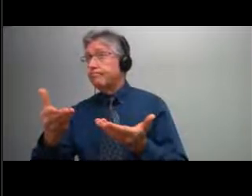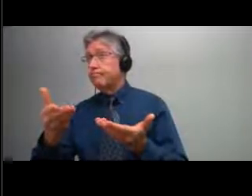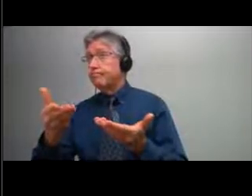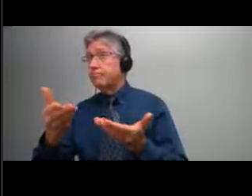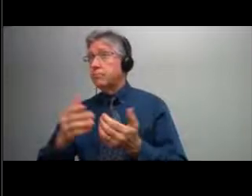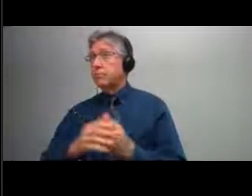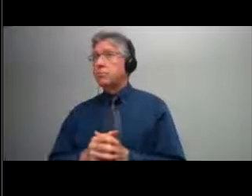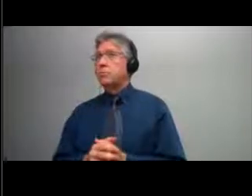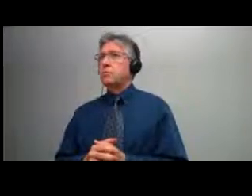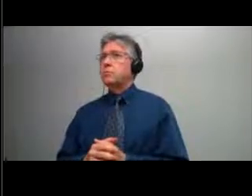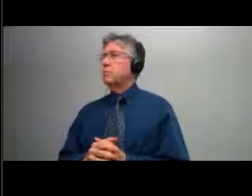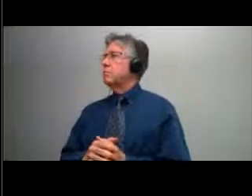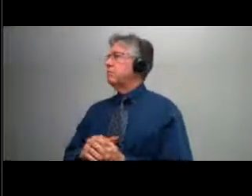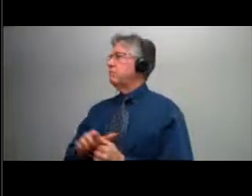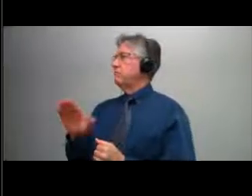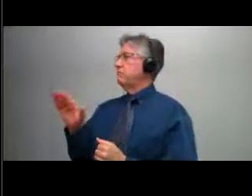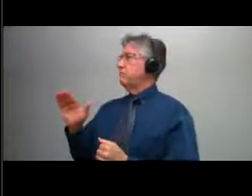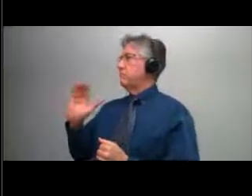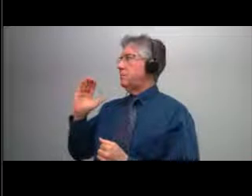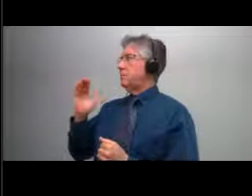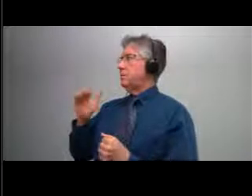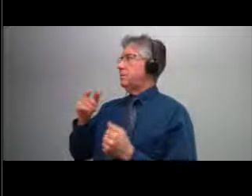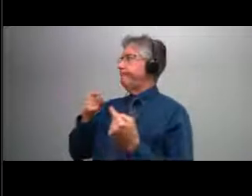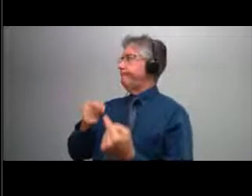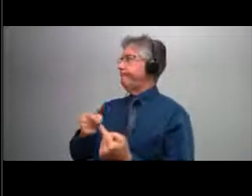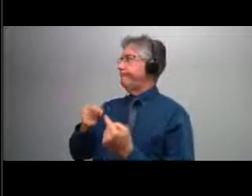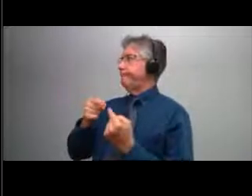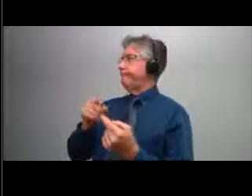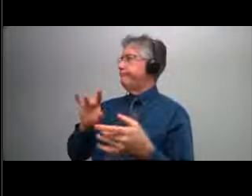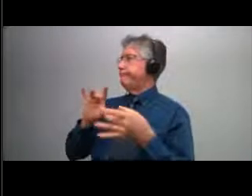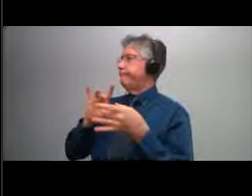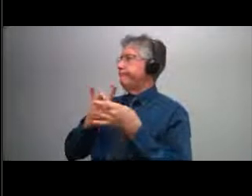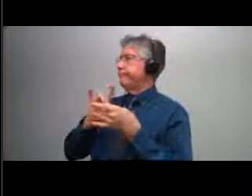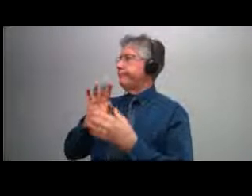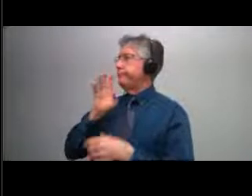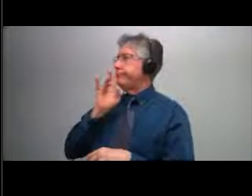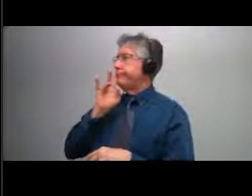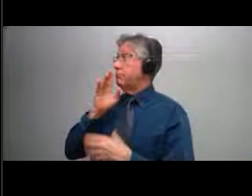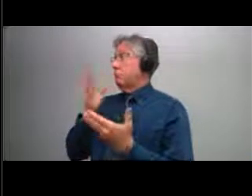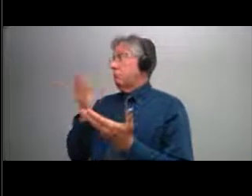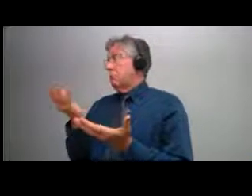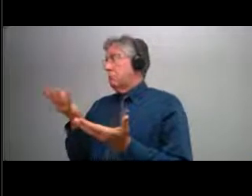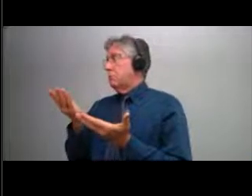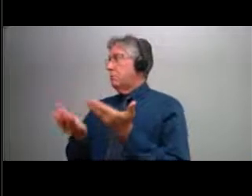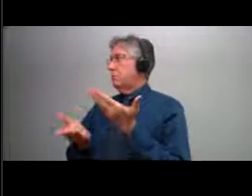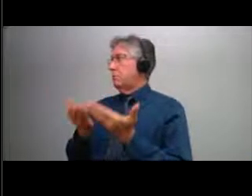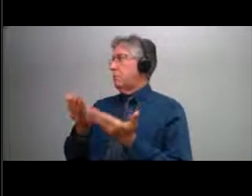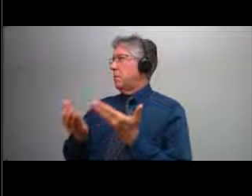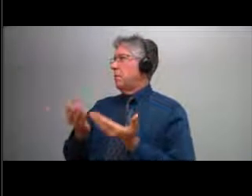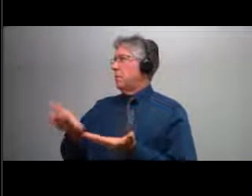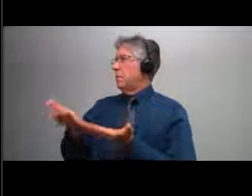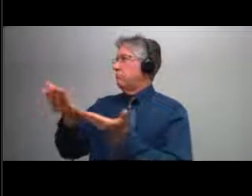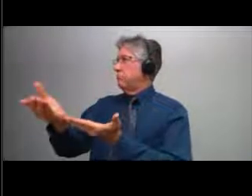I think since he's having maybe audio connection, Dana, you might want to write your comment down